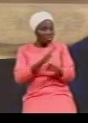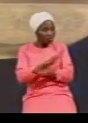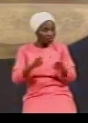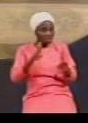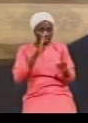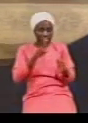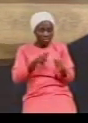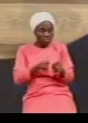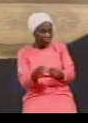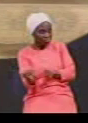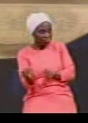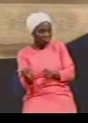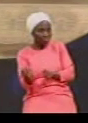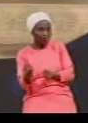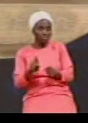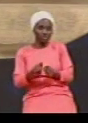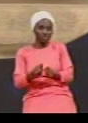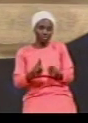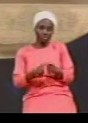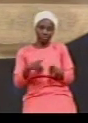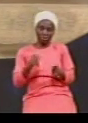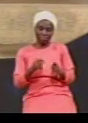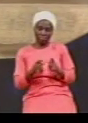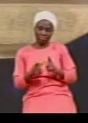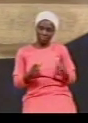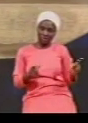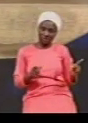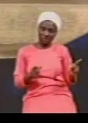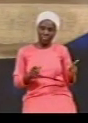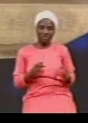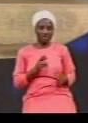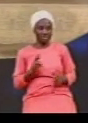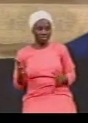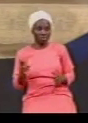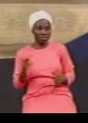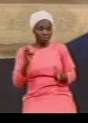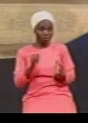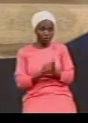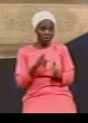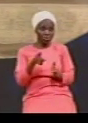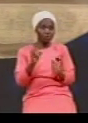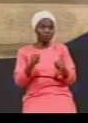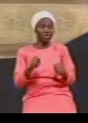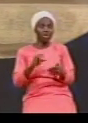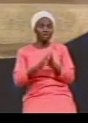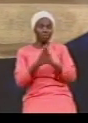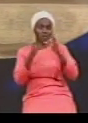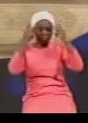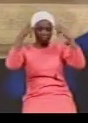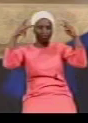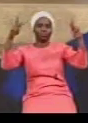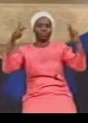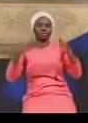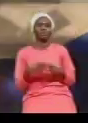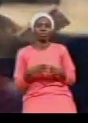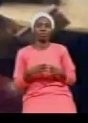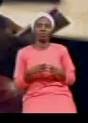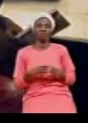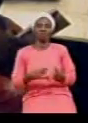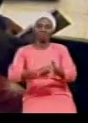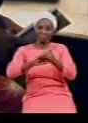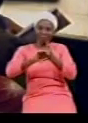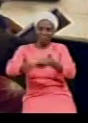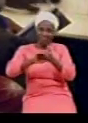distracted, or to the left, that thou mayest prosper. Congratulations, you will